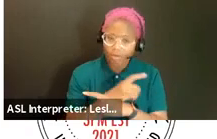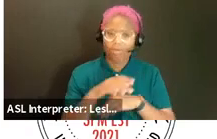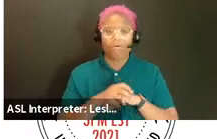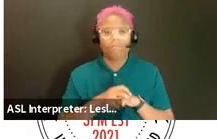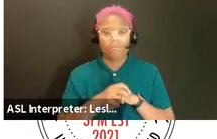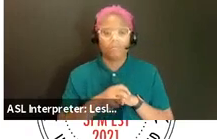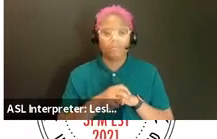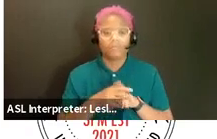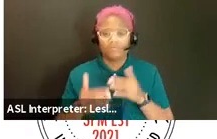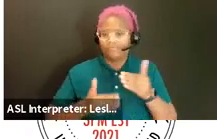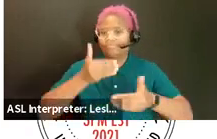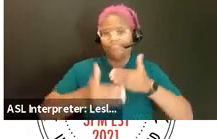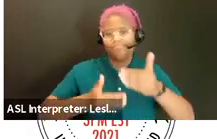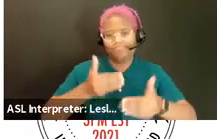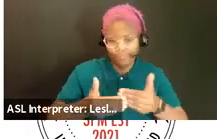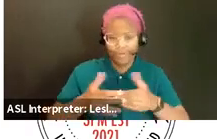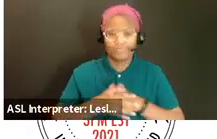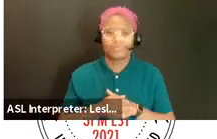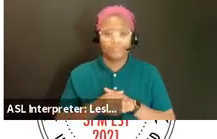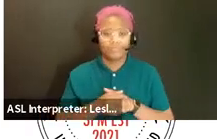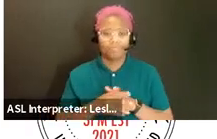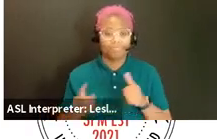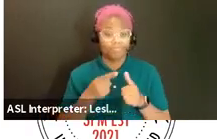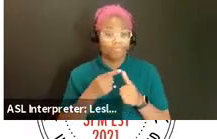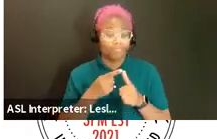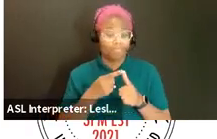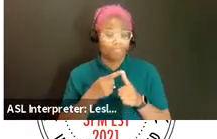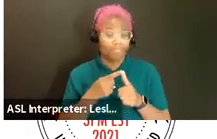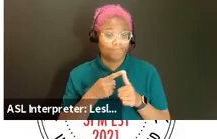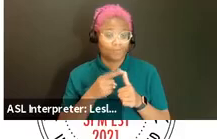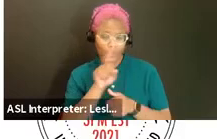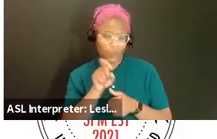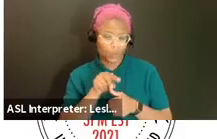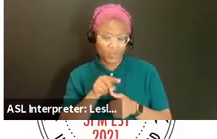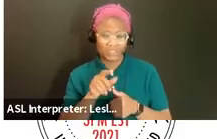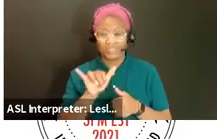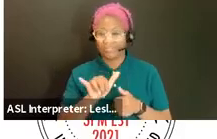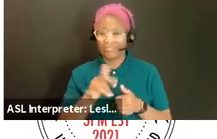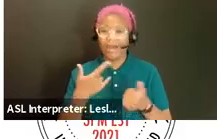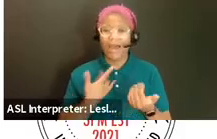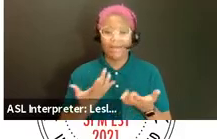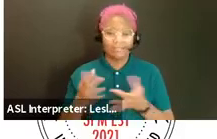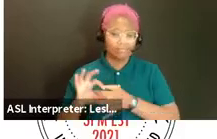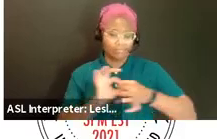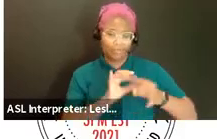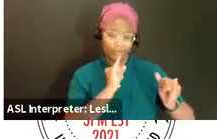the NIE process. And the first one is again around the consular interview